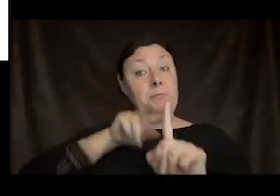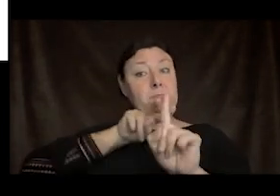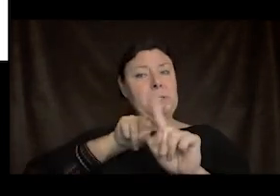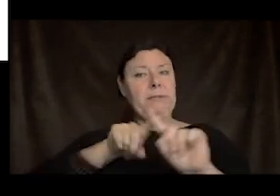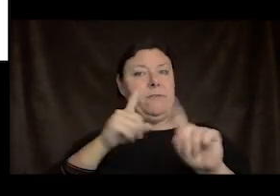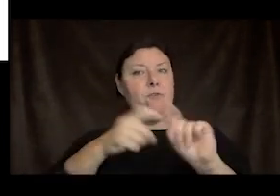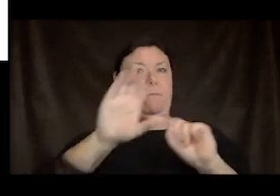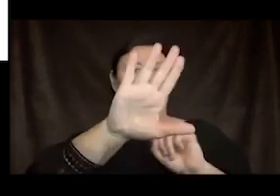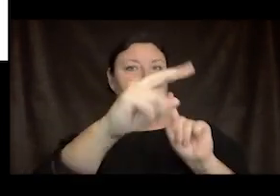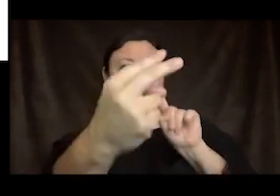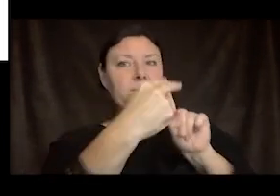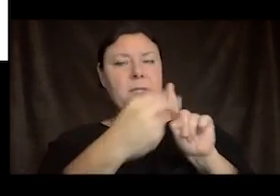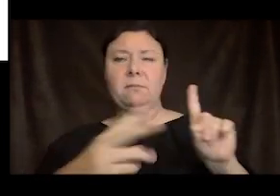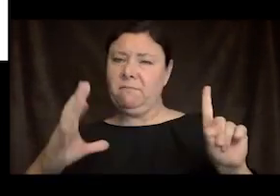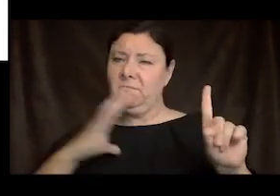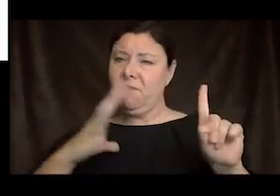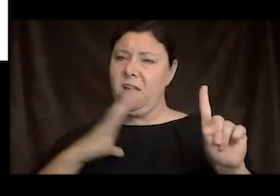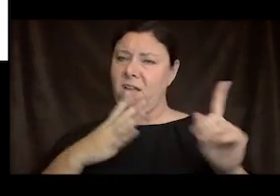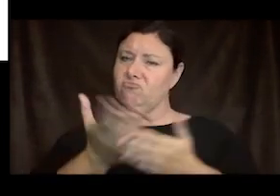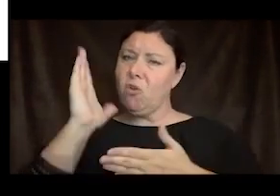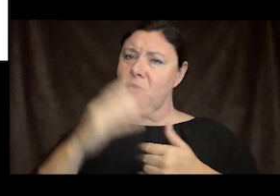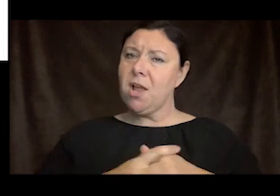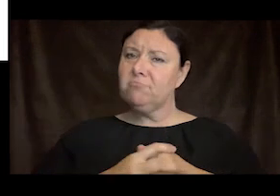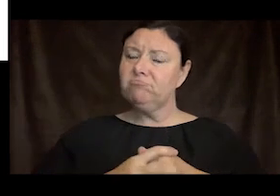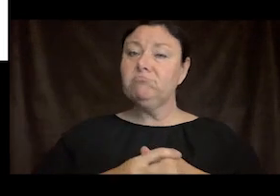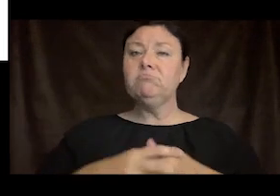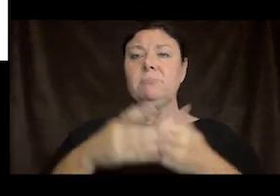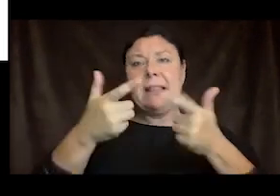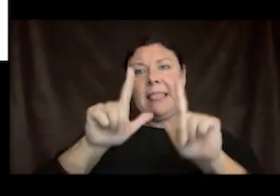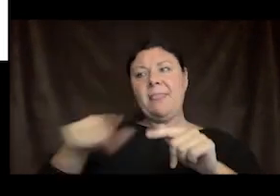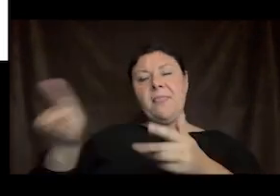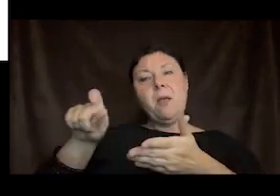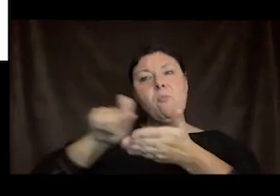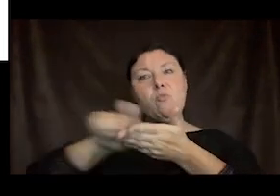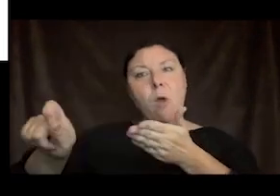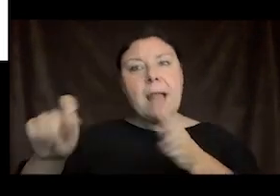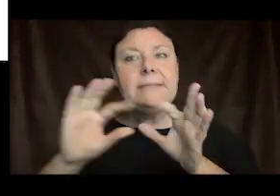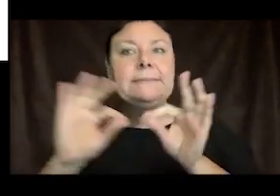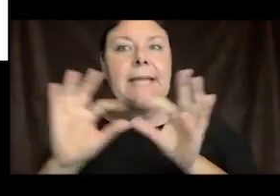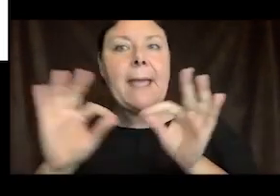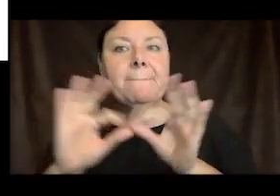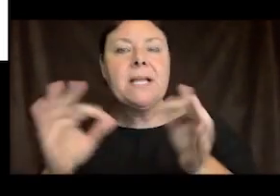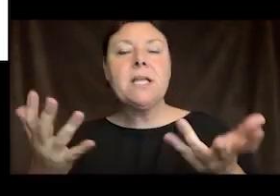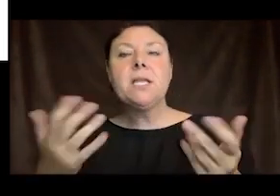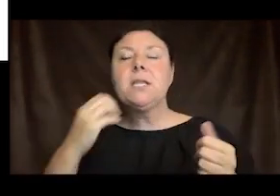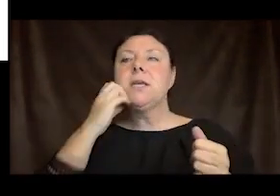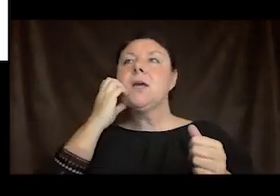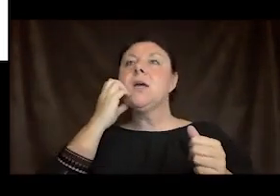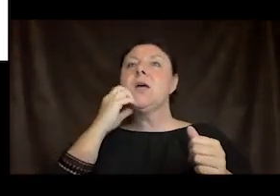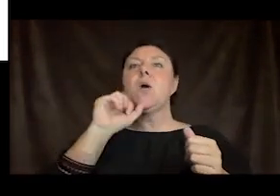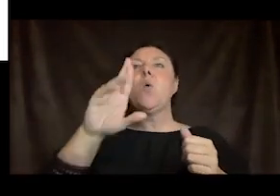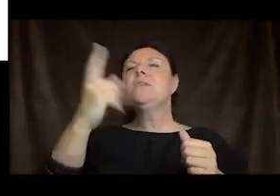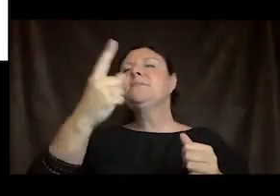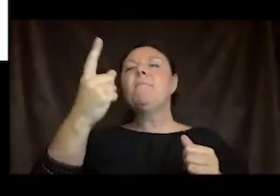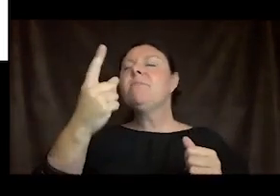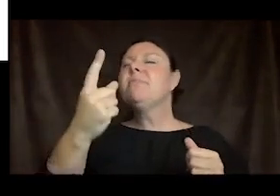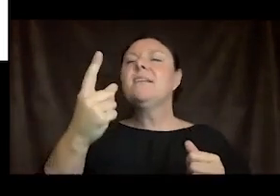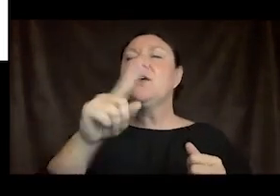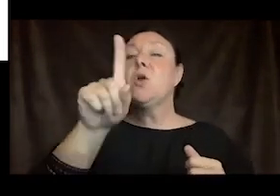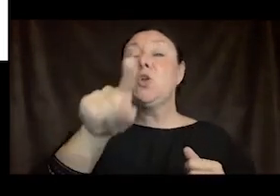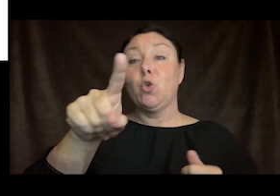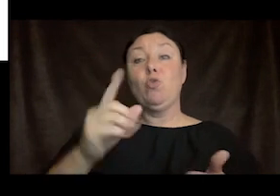or give them a statement that they can write a response to a particular proposed question, and a question that doesn't have an easy